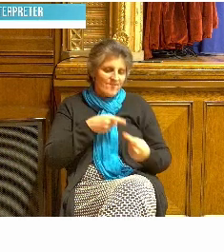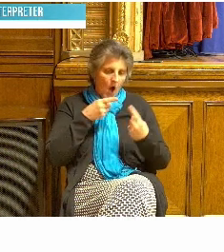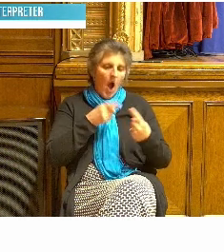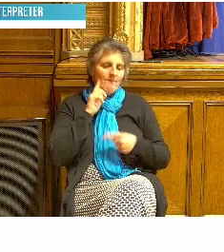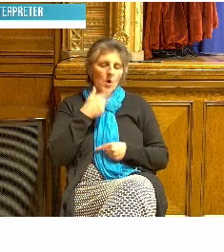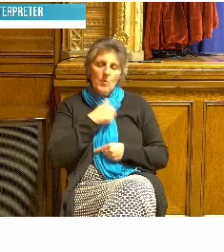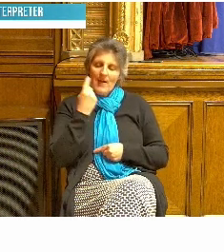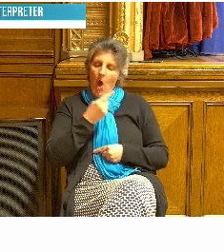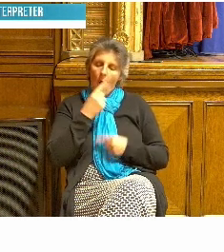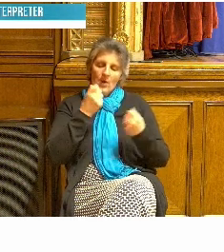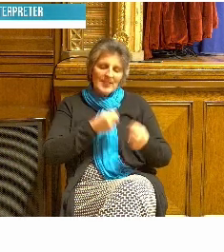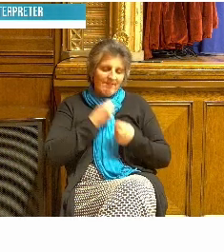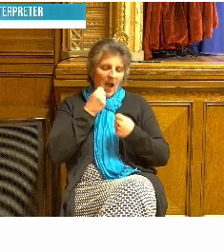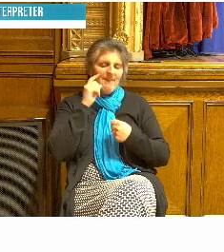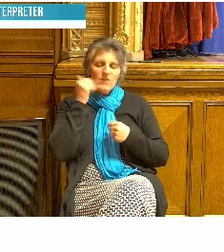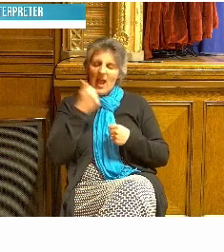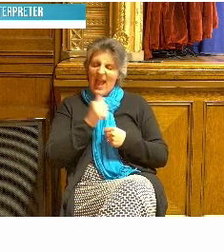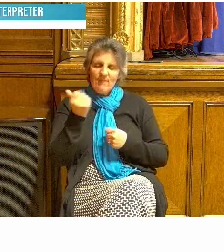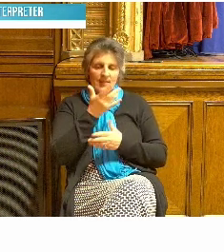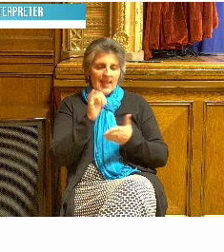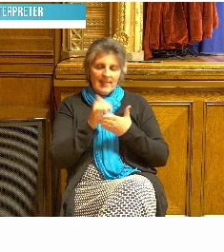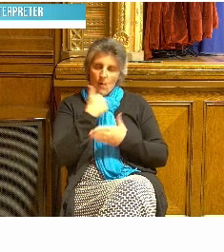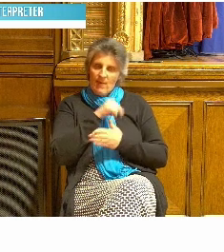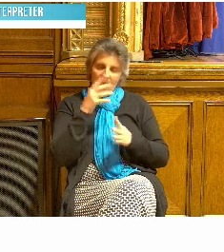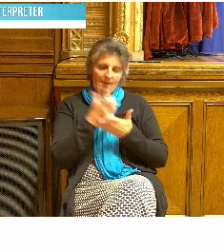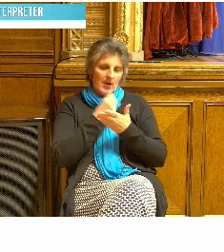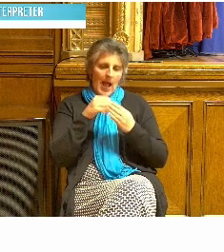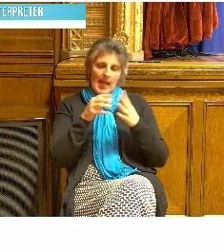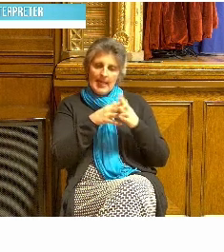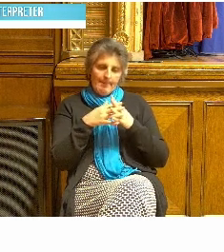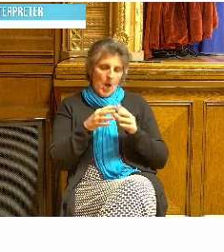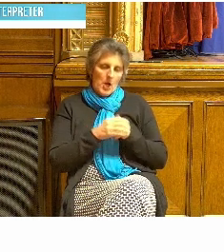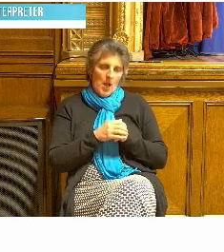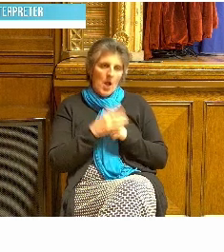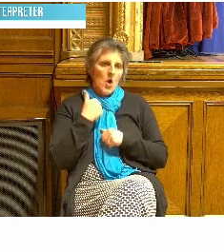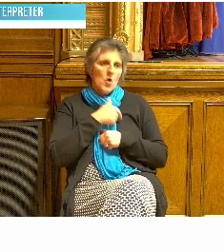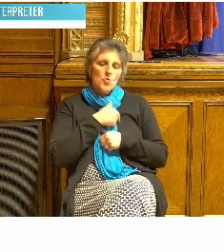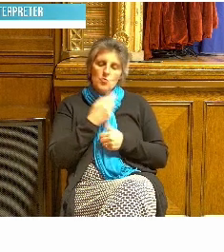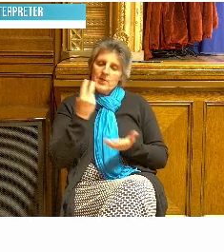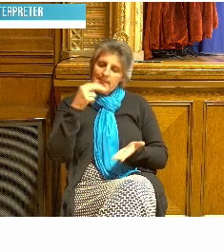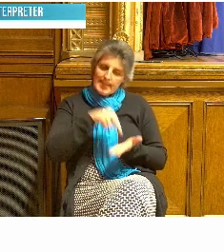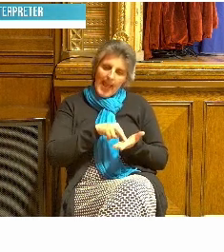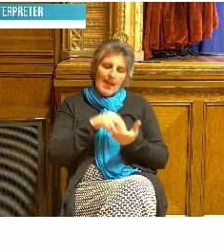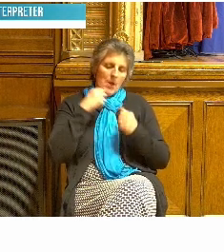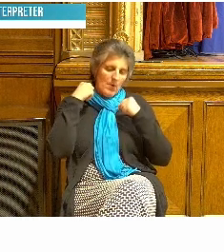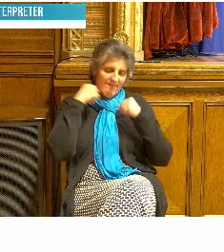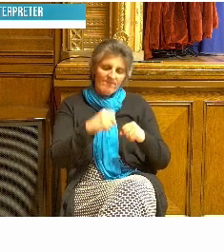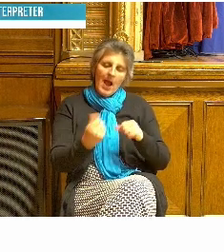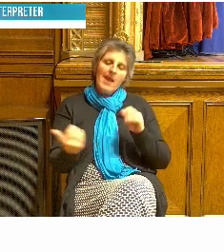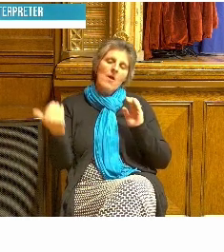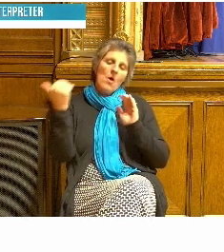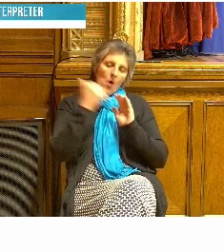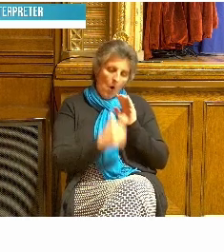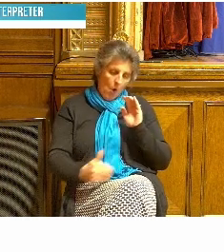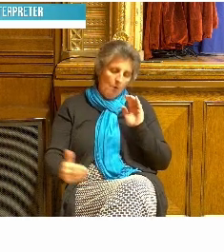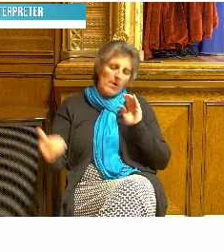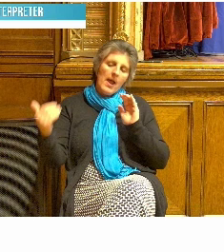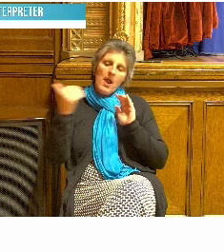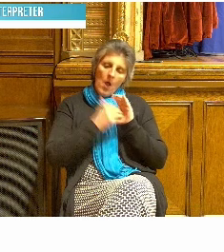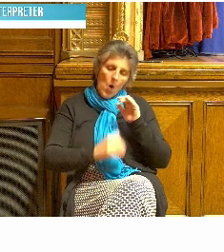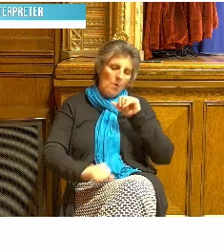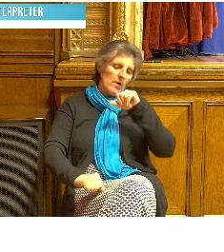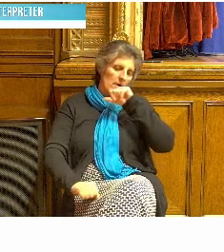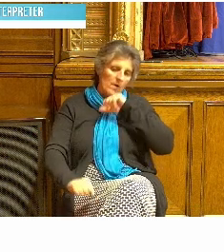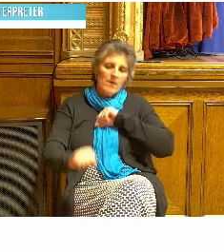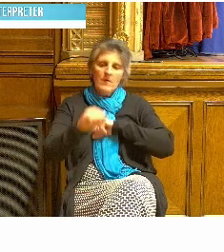we always fight for every single thing we've ever gotten in America. We stand up and we fight over and over and